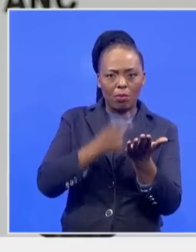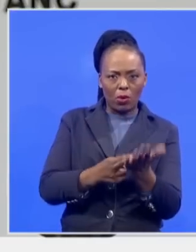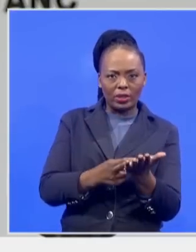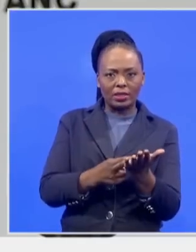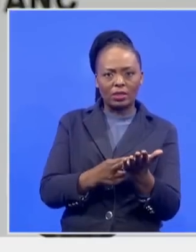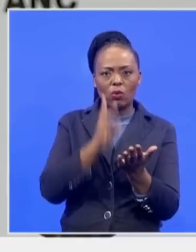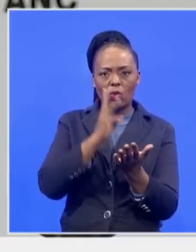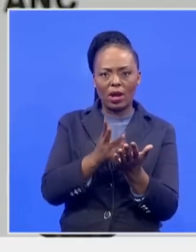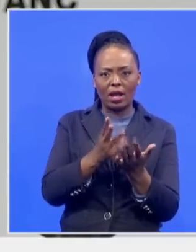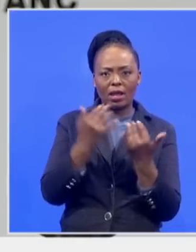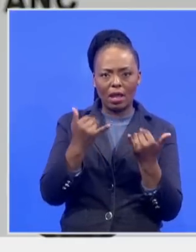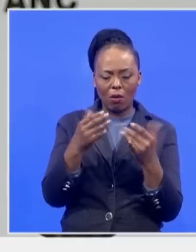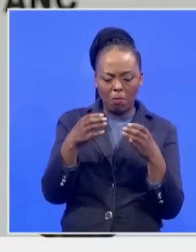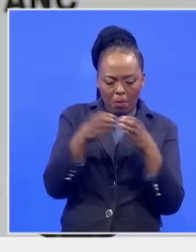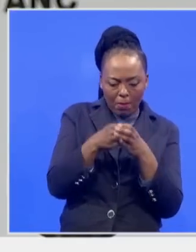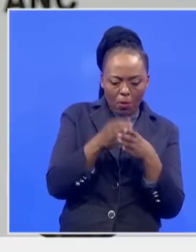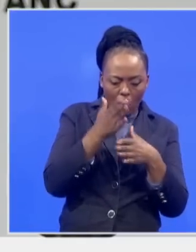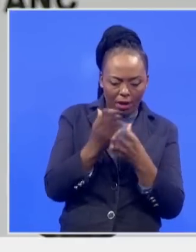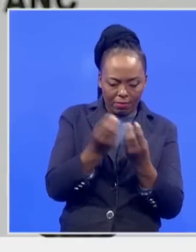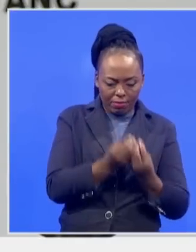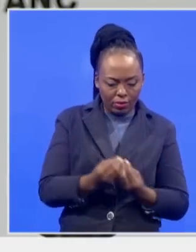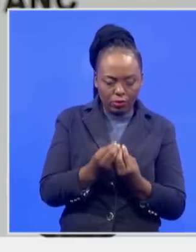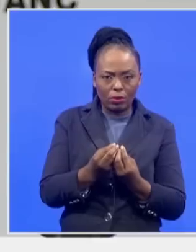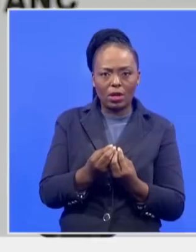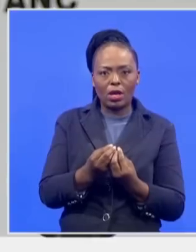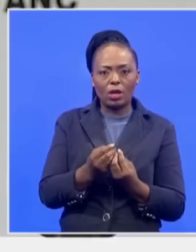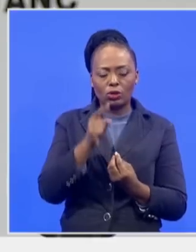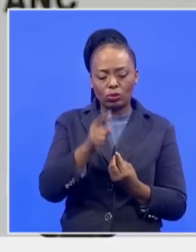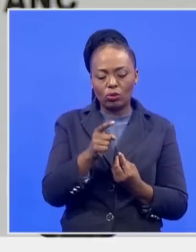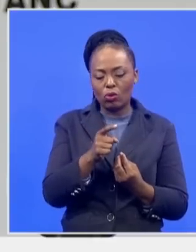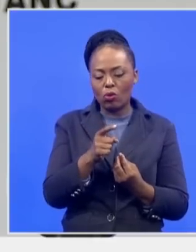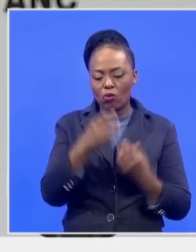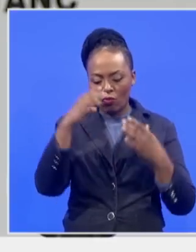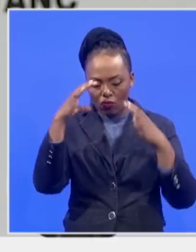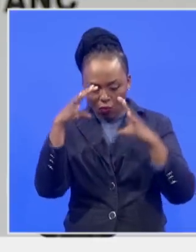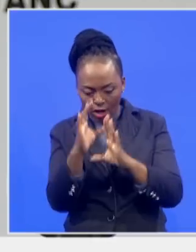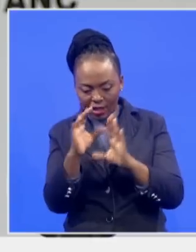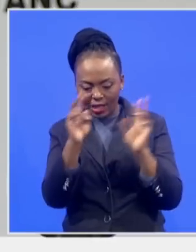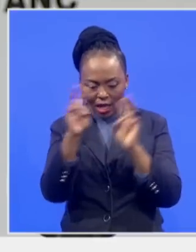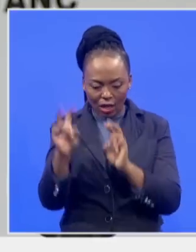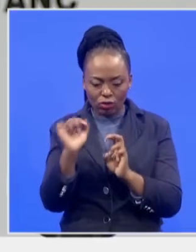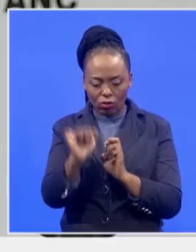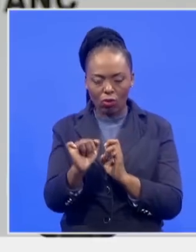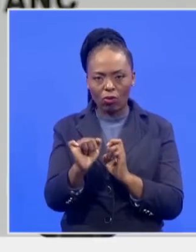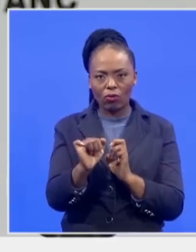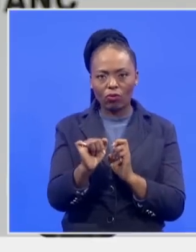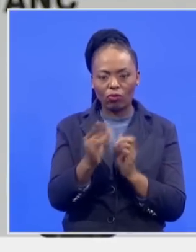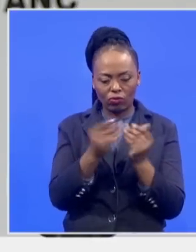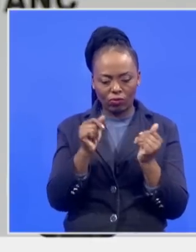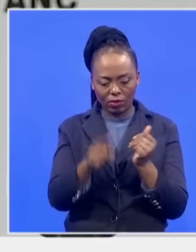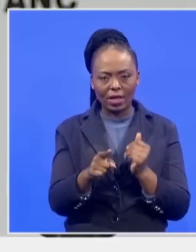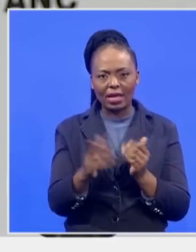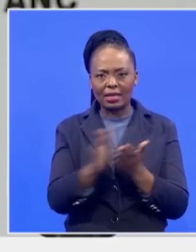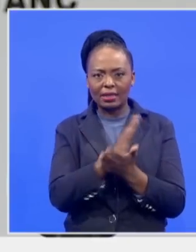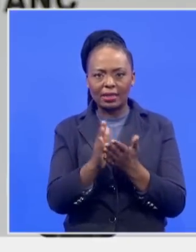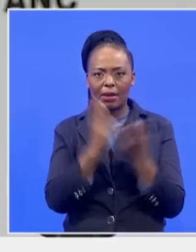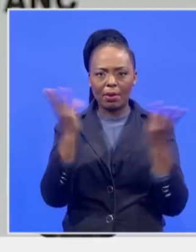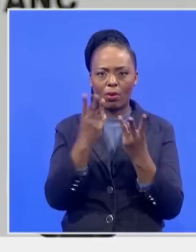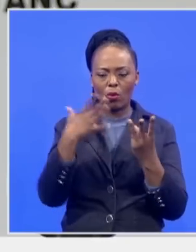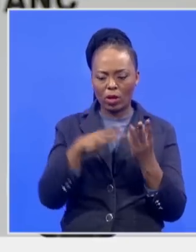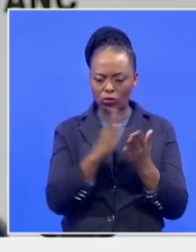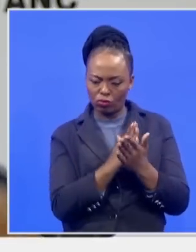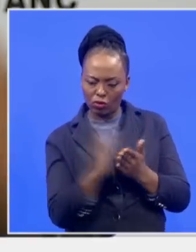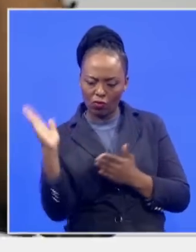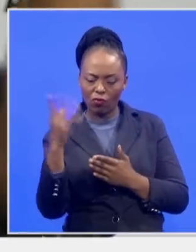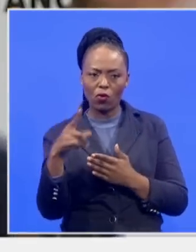are there. When I was in the police, I know of people who had to be shifted for security reasons